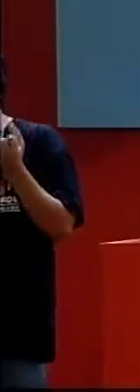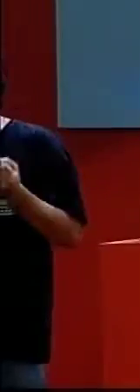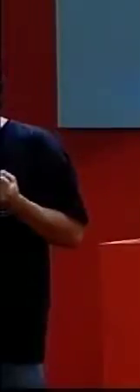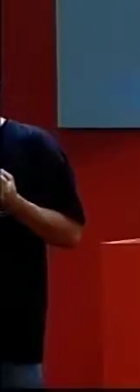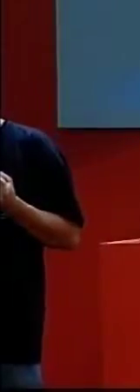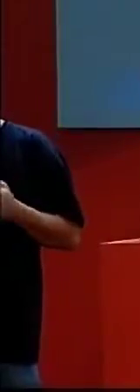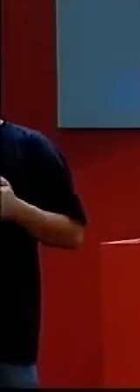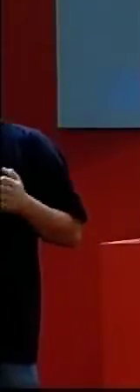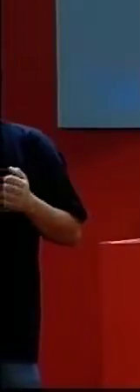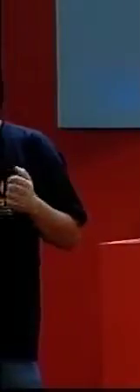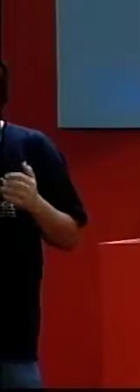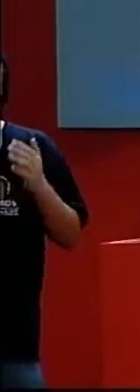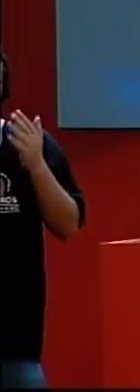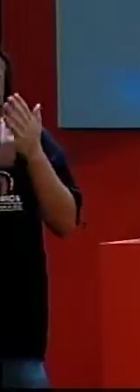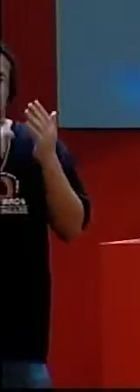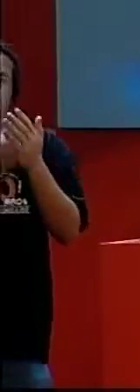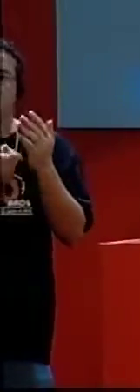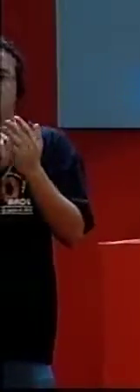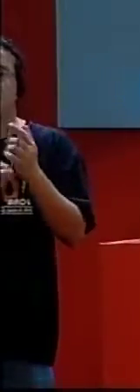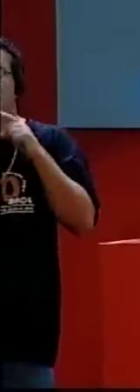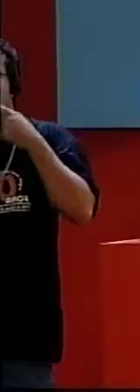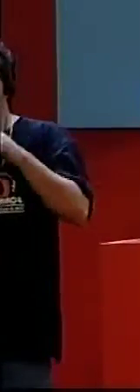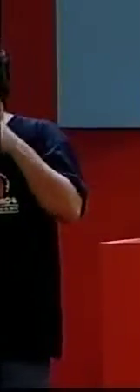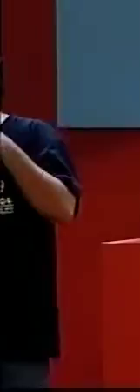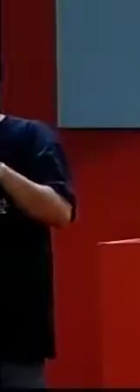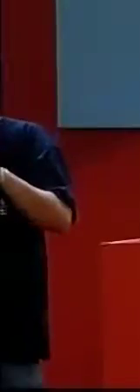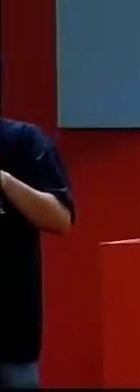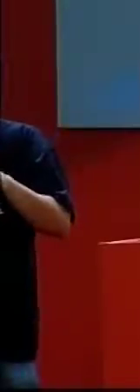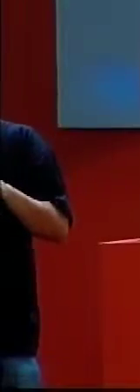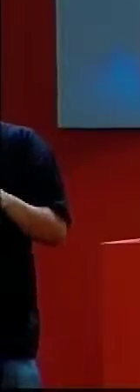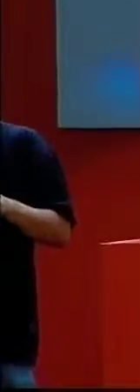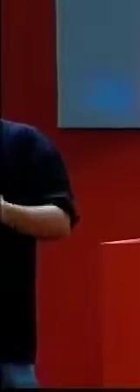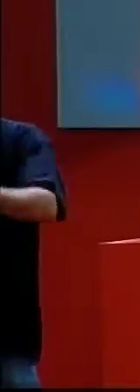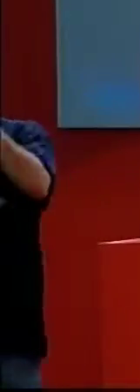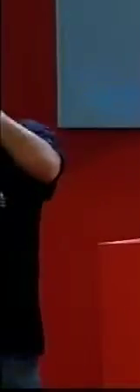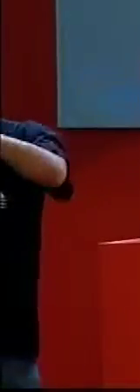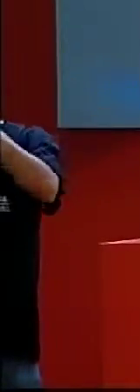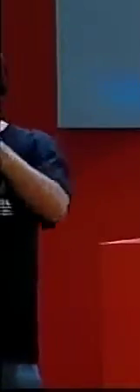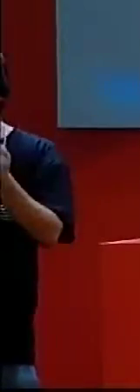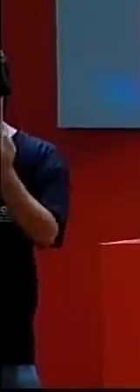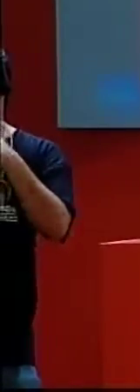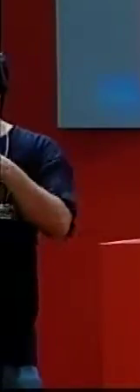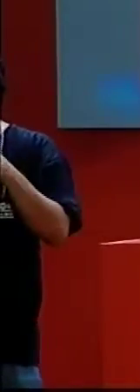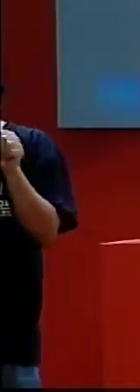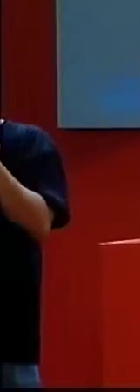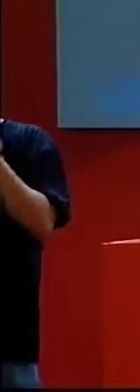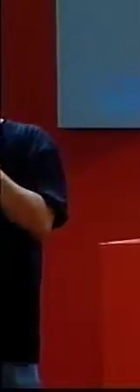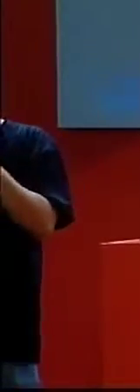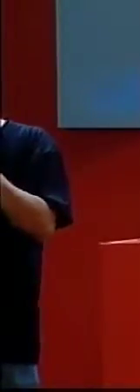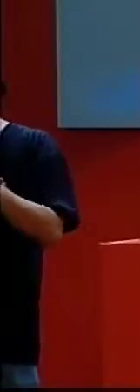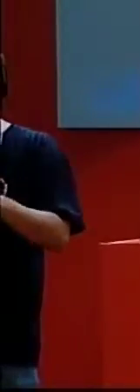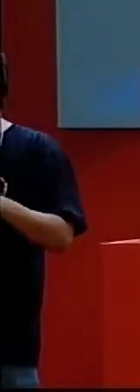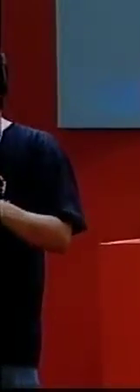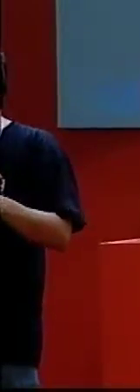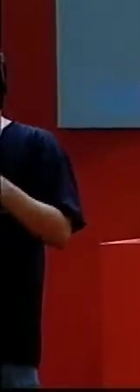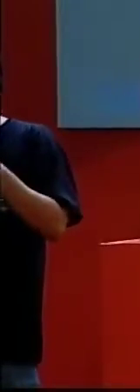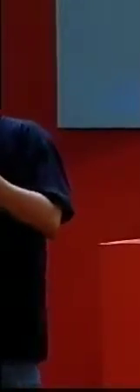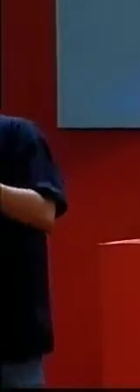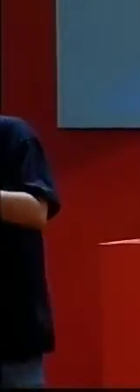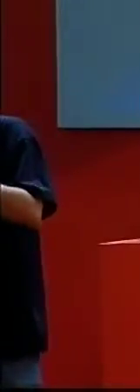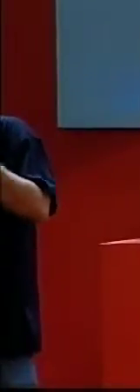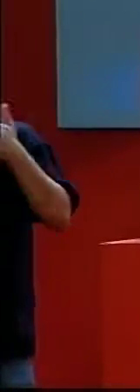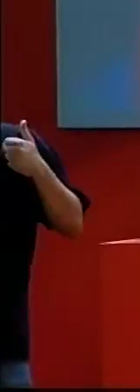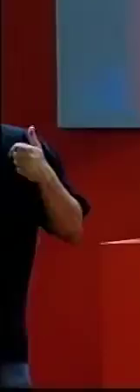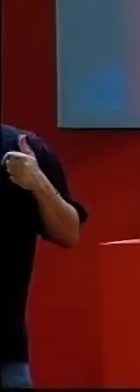we condemn the market-based solutions, the techno-fixes, the business-as-usual